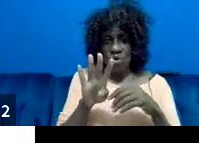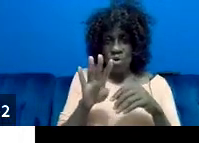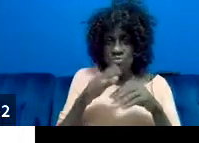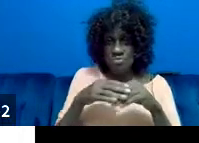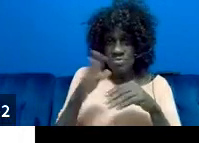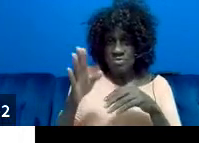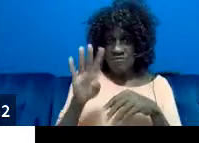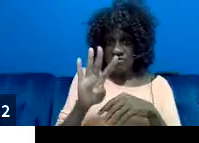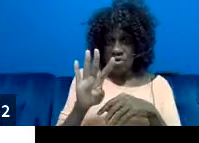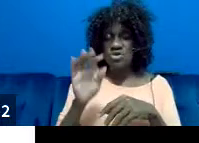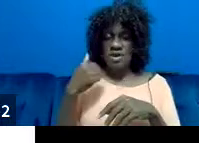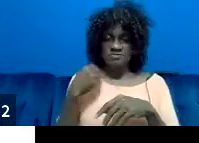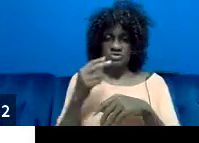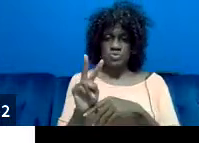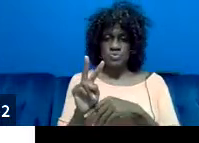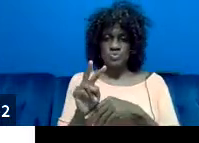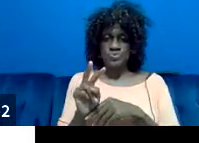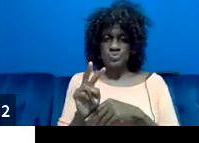2.